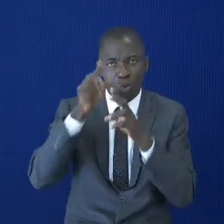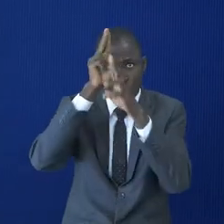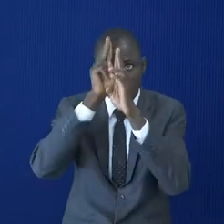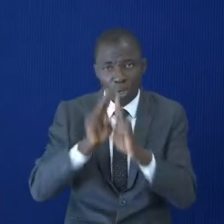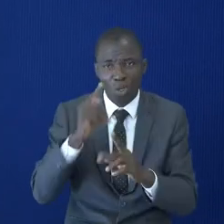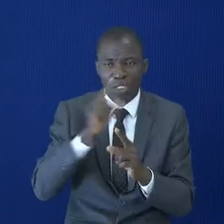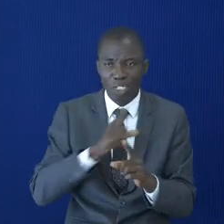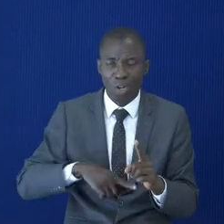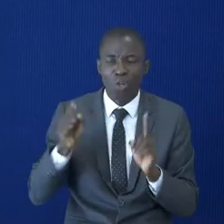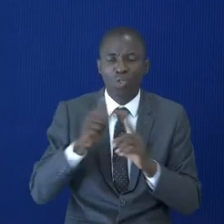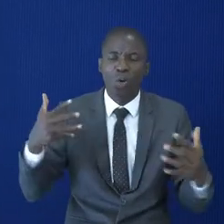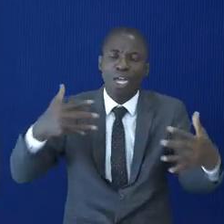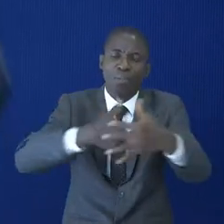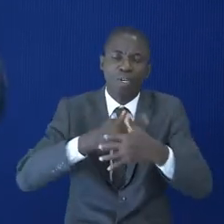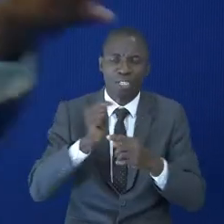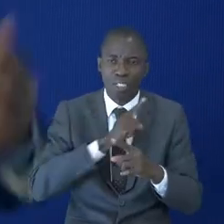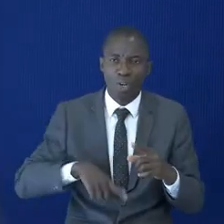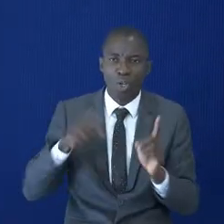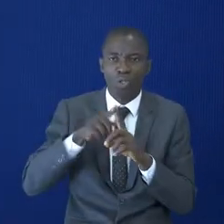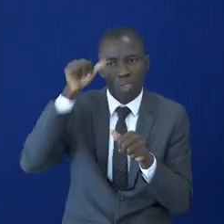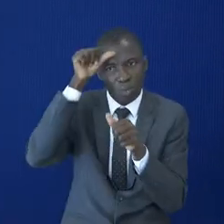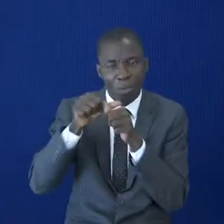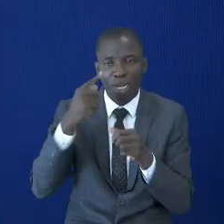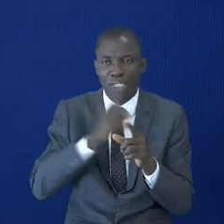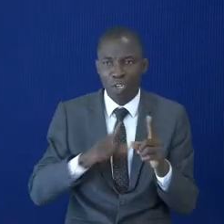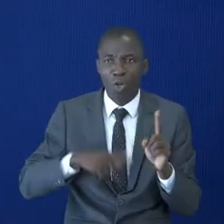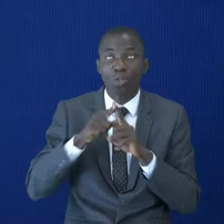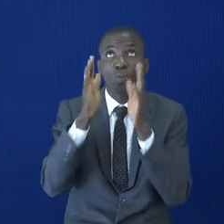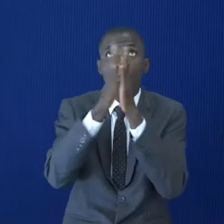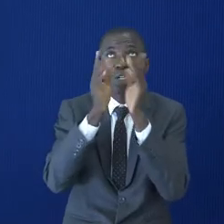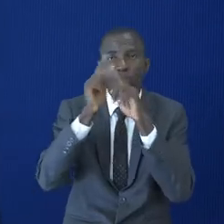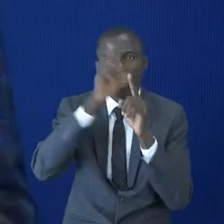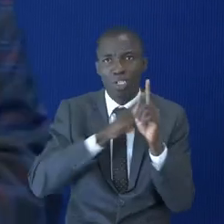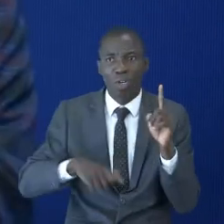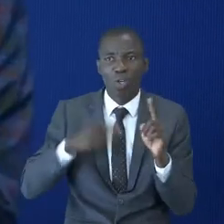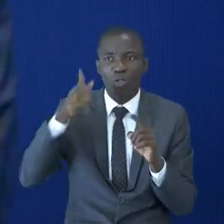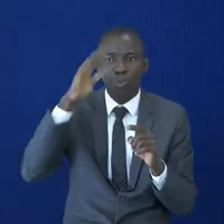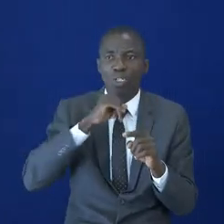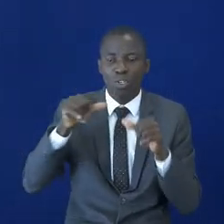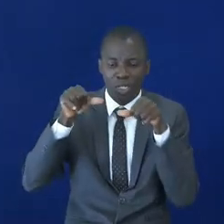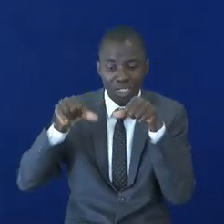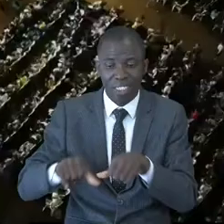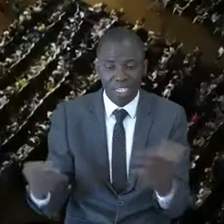Lord, embrace the Lord, pray to the Lord. You will not stay there in vain.